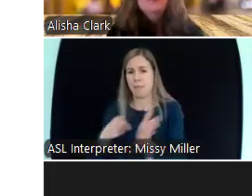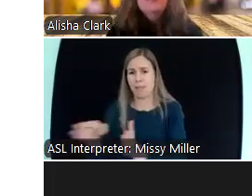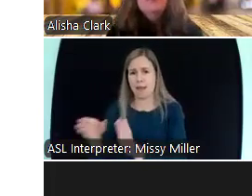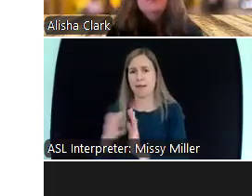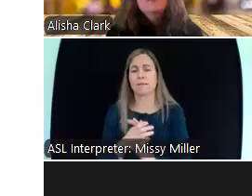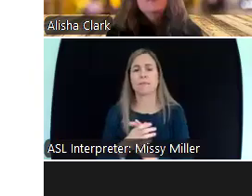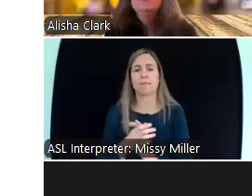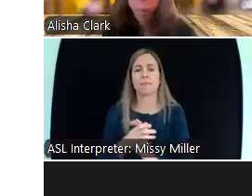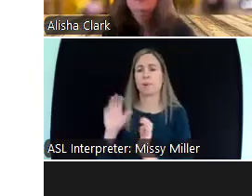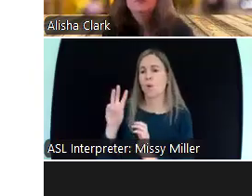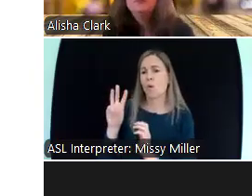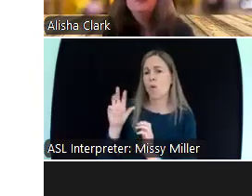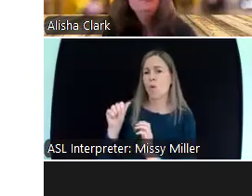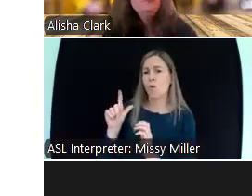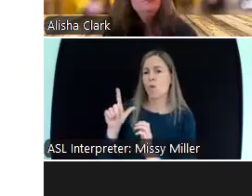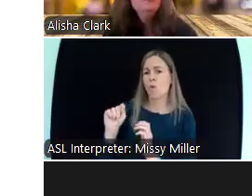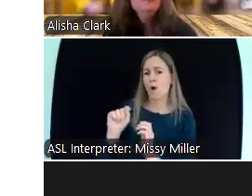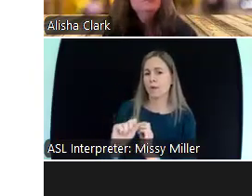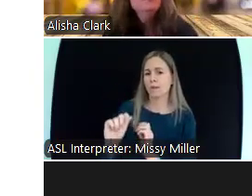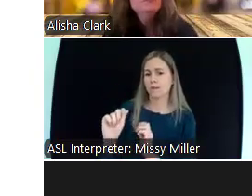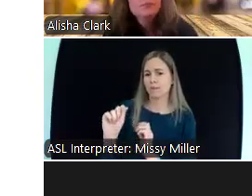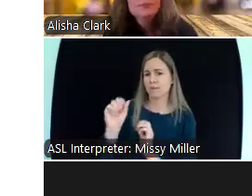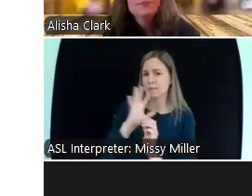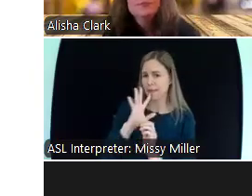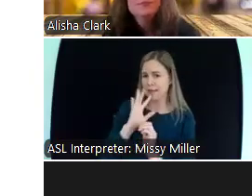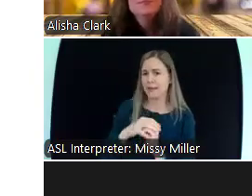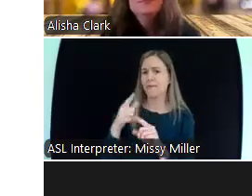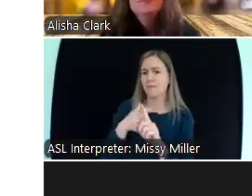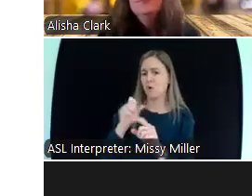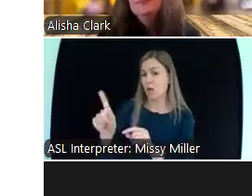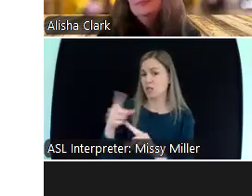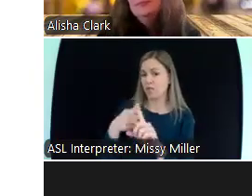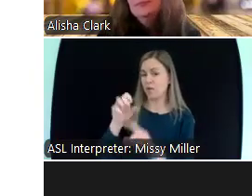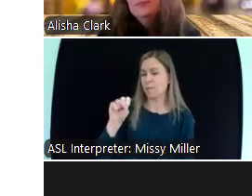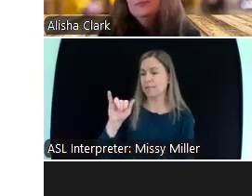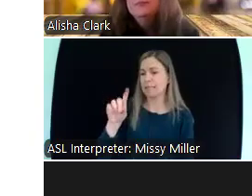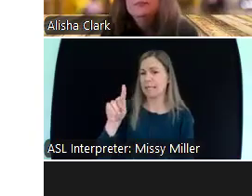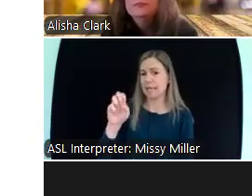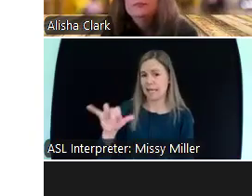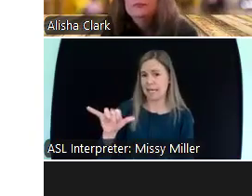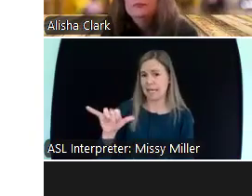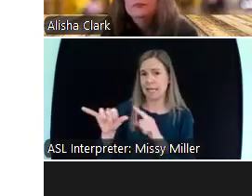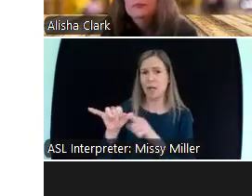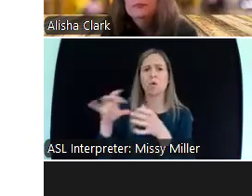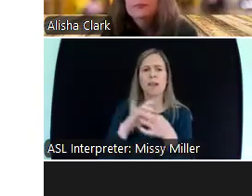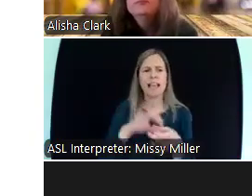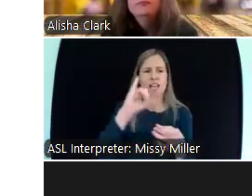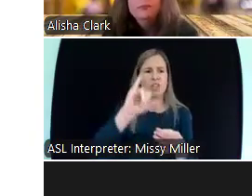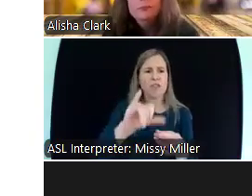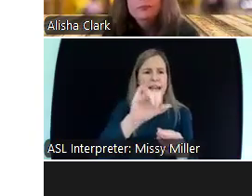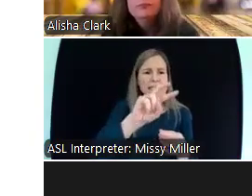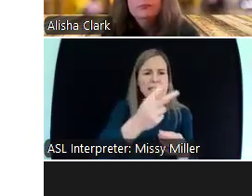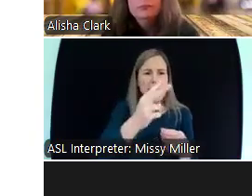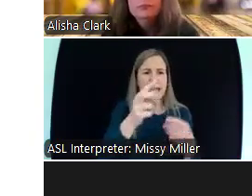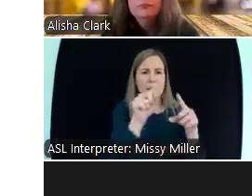a question from Sydney, and the question is related to that second bullet point on the screen.